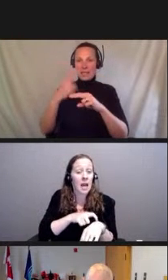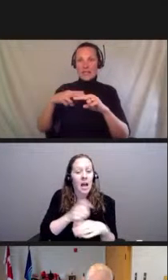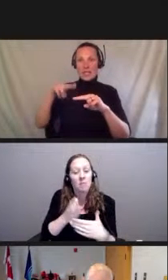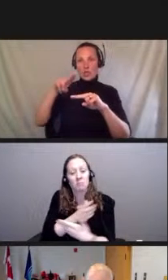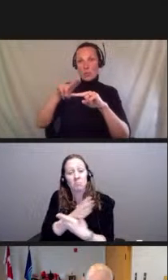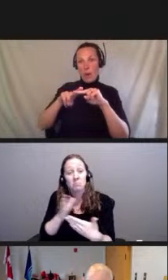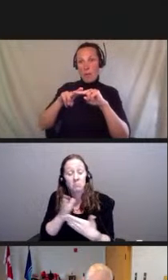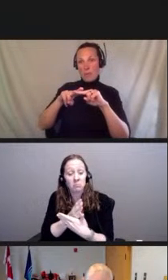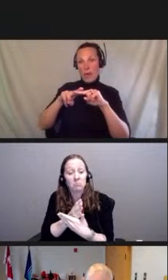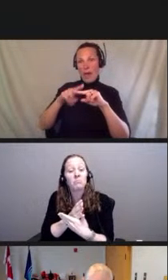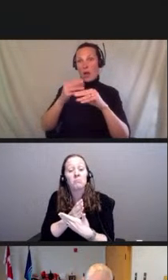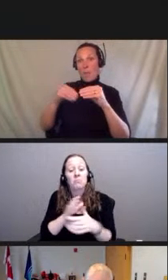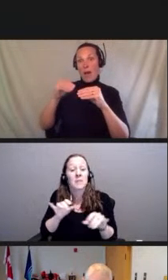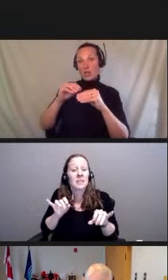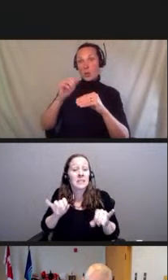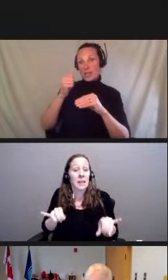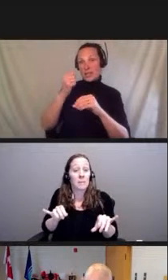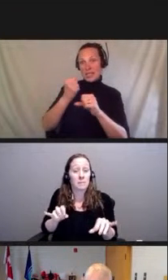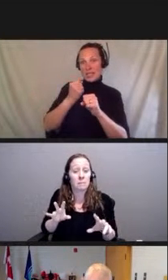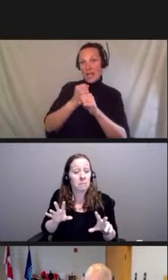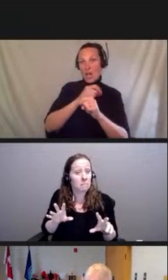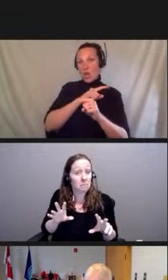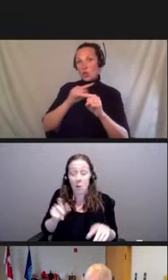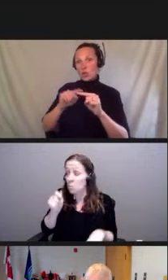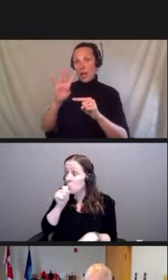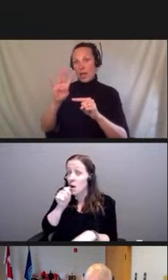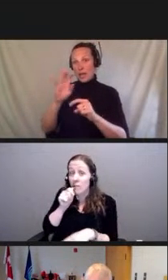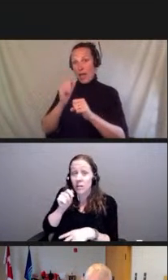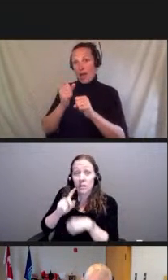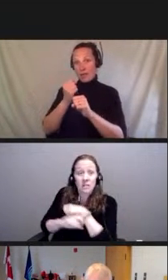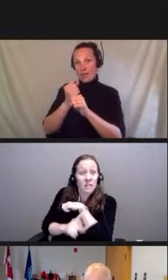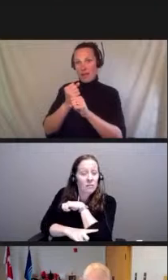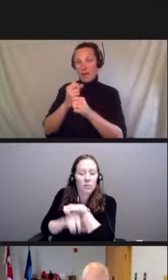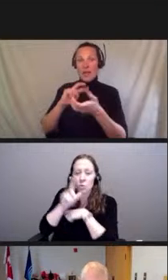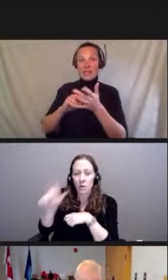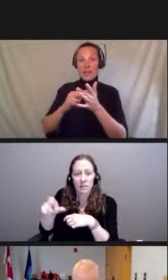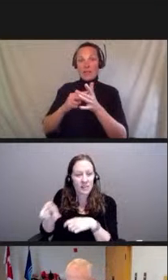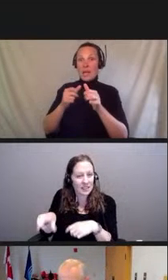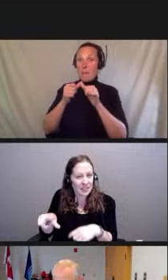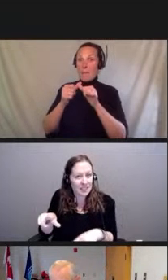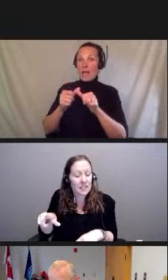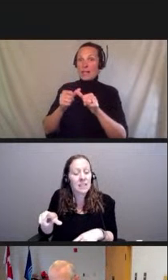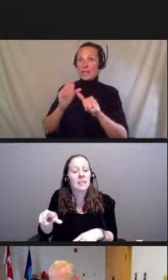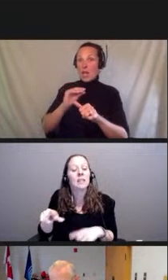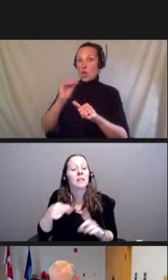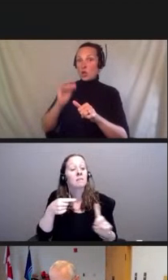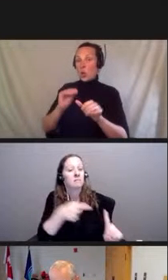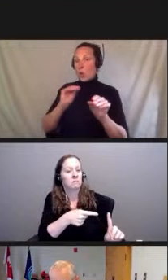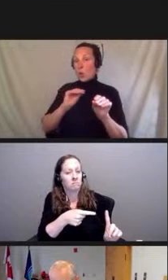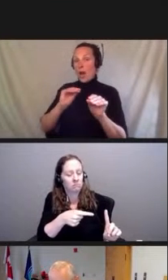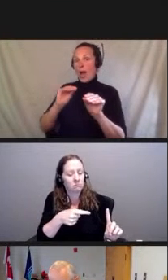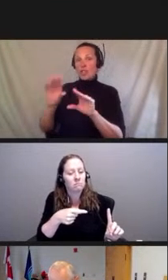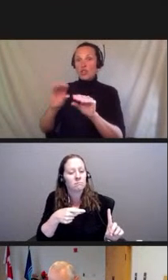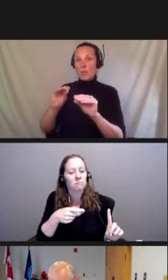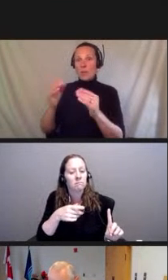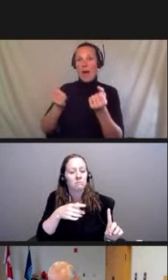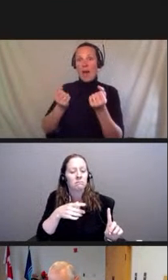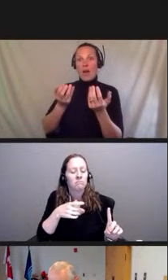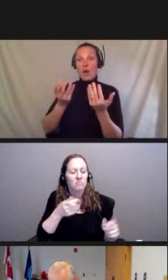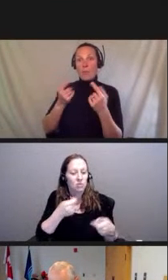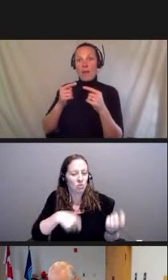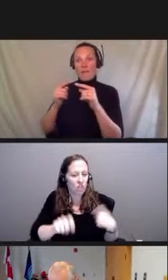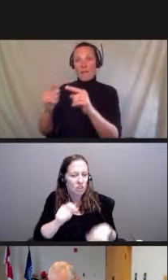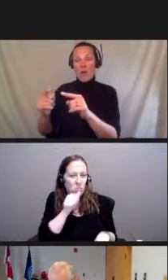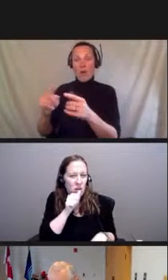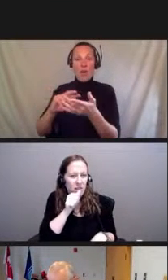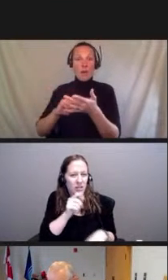quo diversion rate and no use of private landfills to significant improvements to diversion and the use of private landfills. Based on